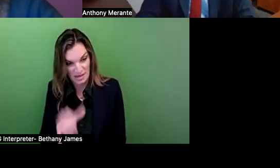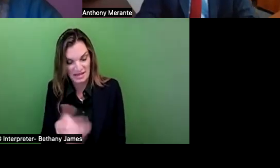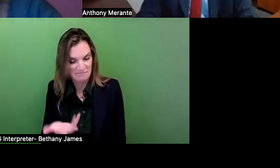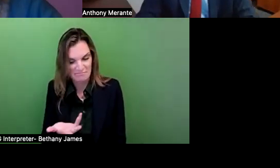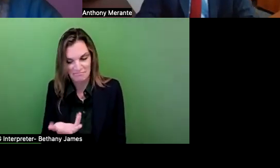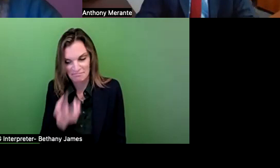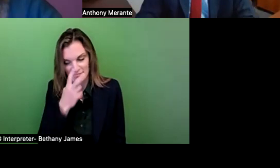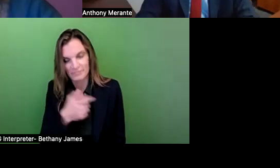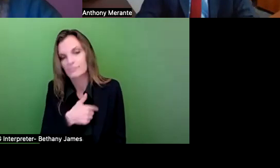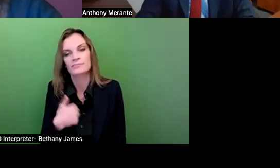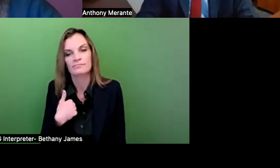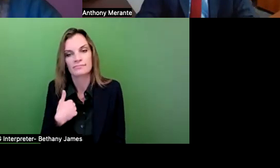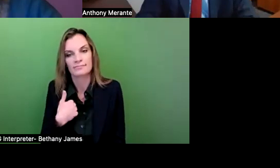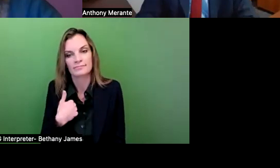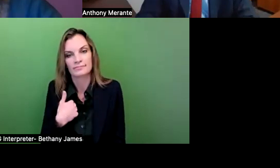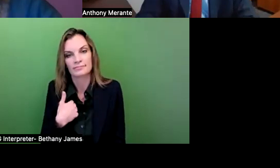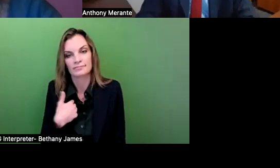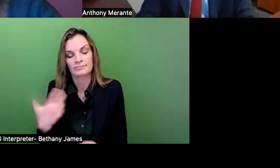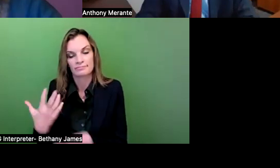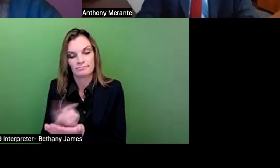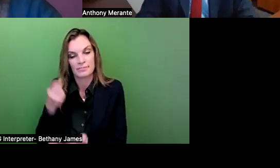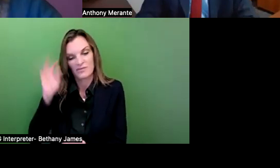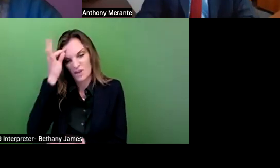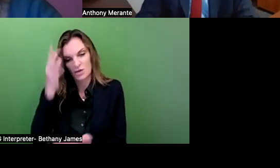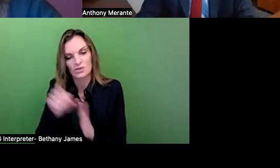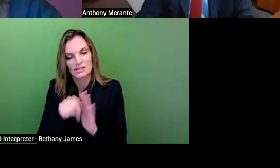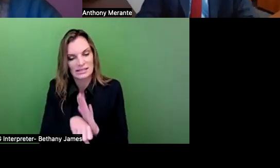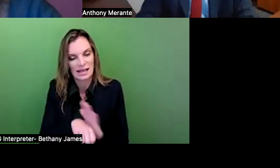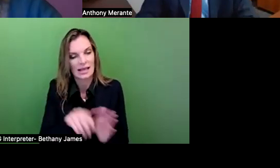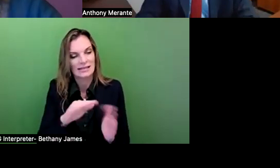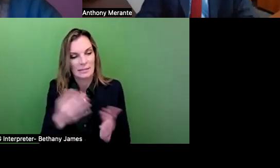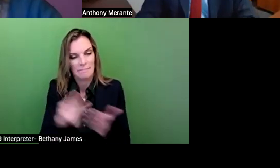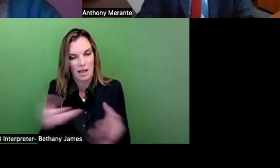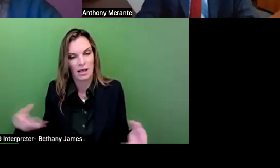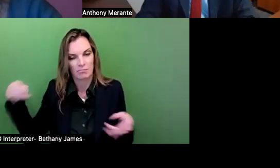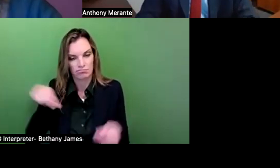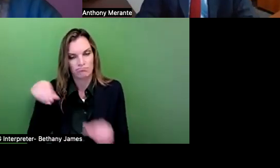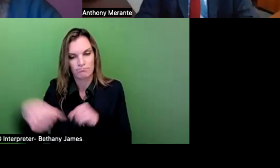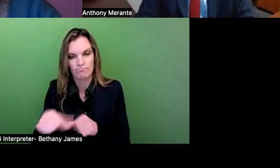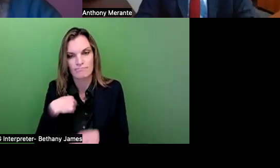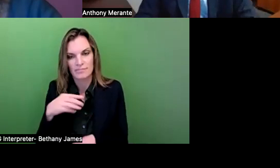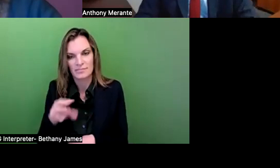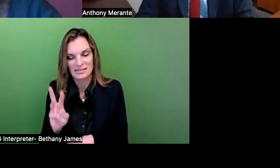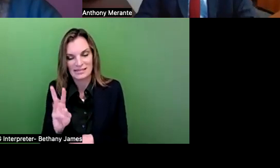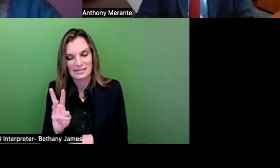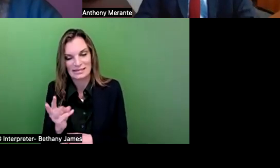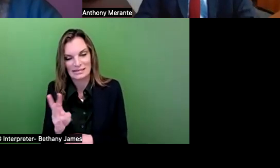take using federal money, state money, and city money. We put over $16 million